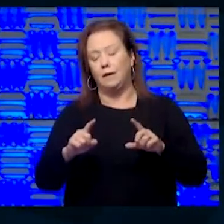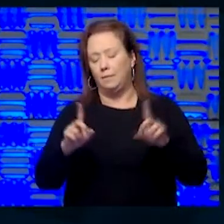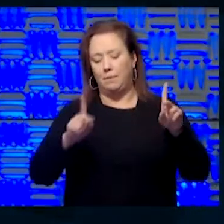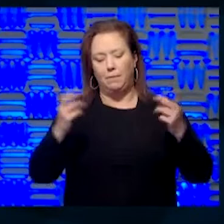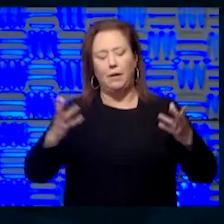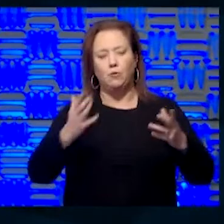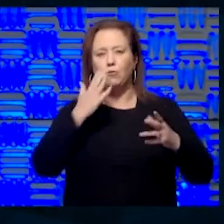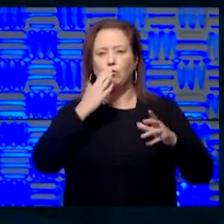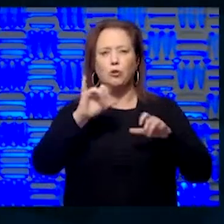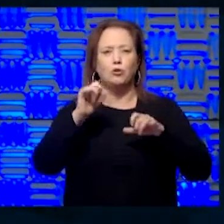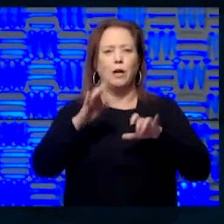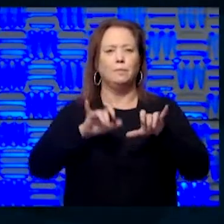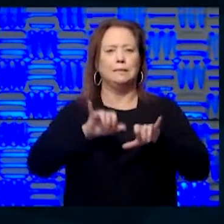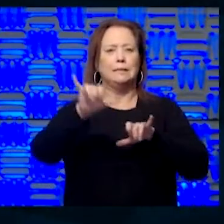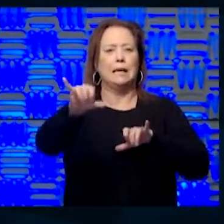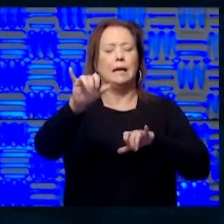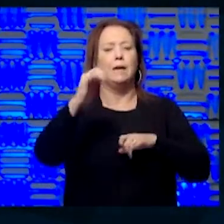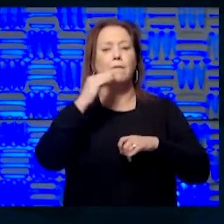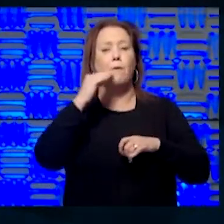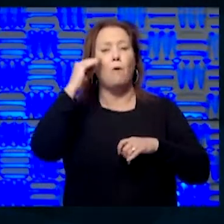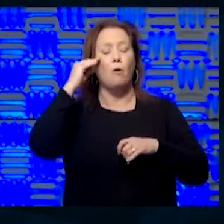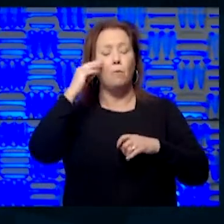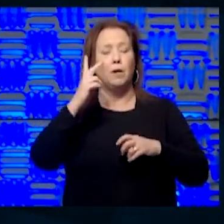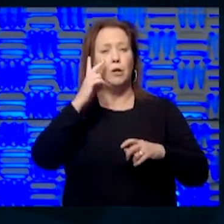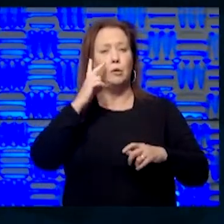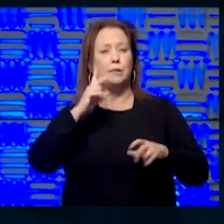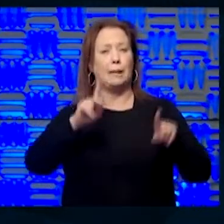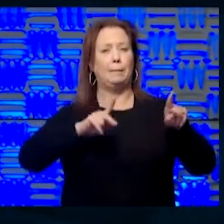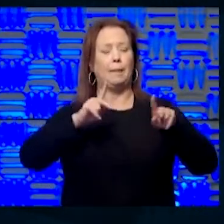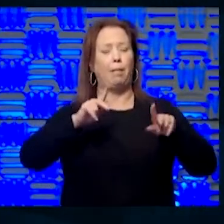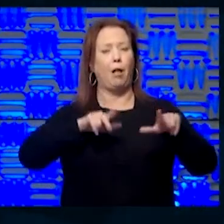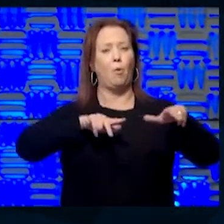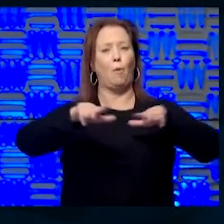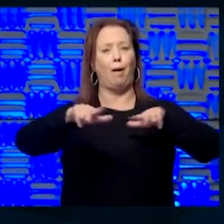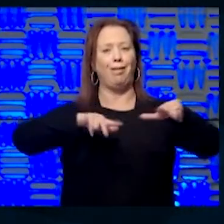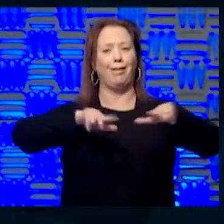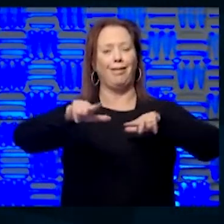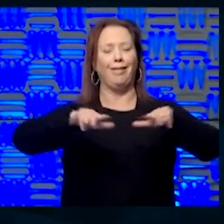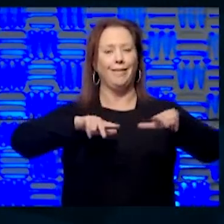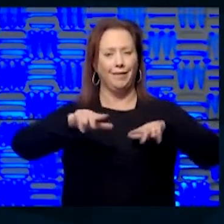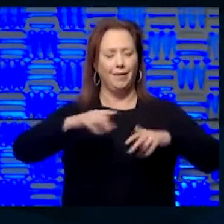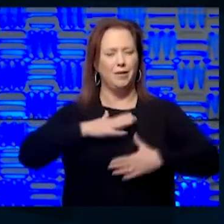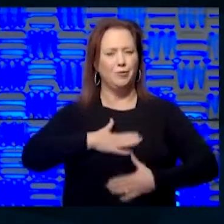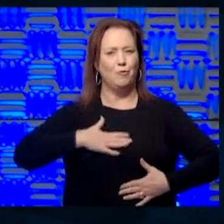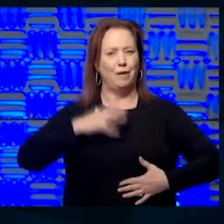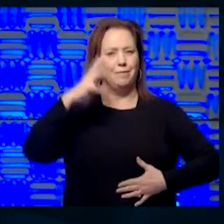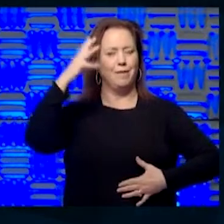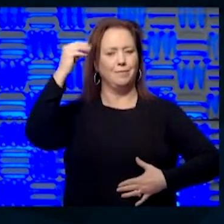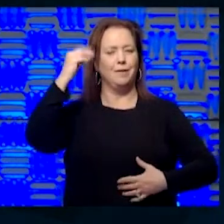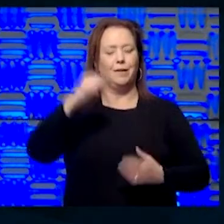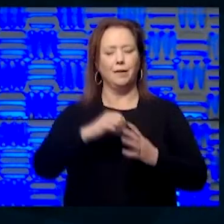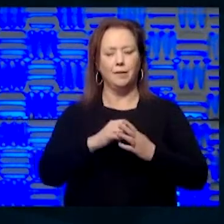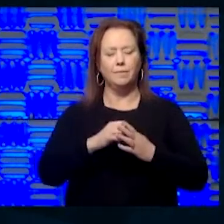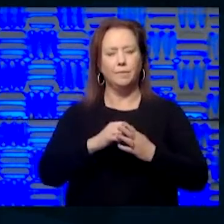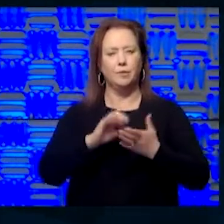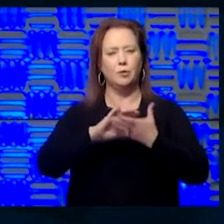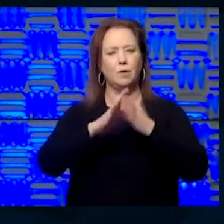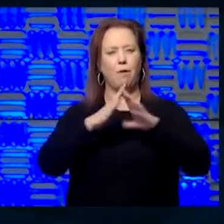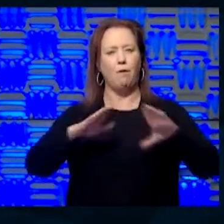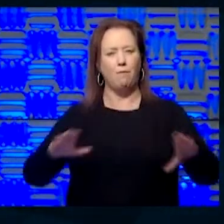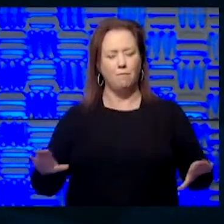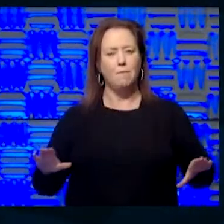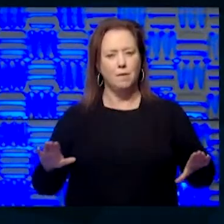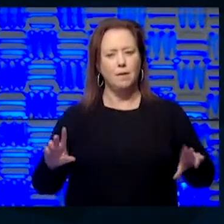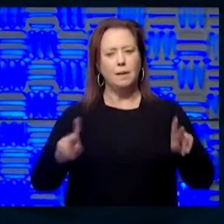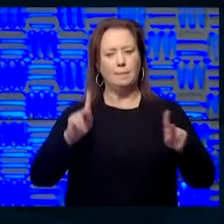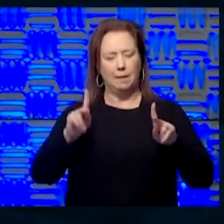home. You're seeing people out walking and enjoying the nicer weather, but there is a calmness, and people